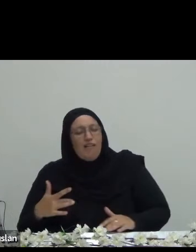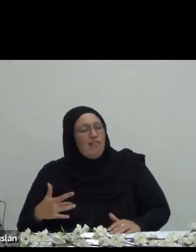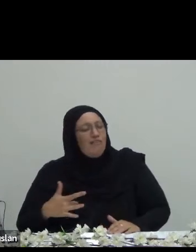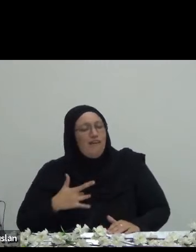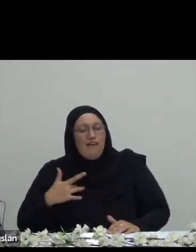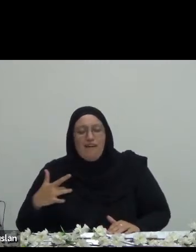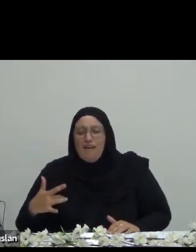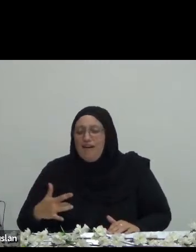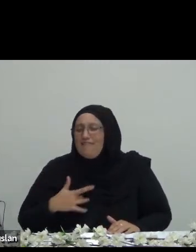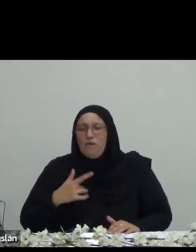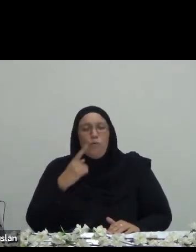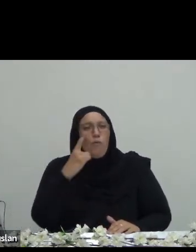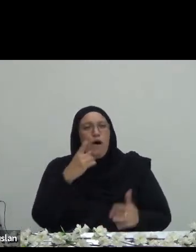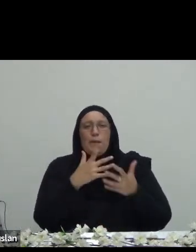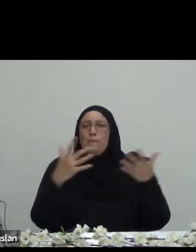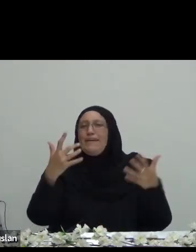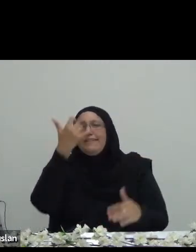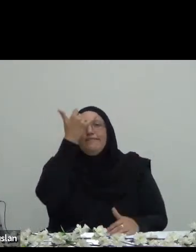one